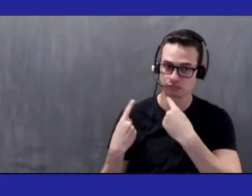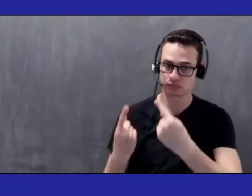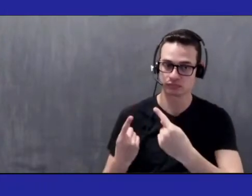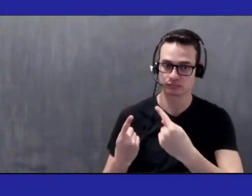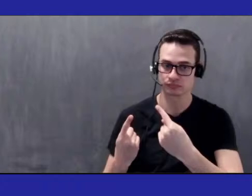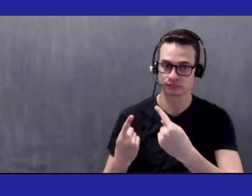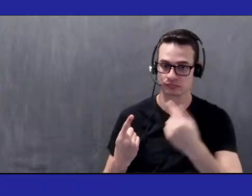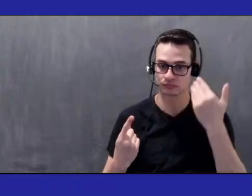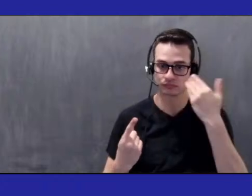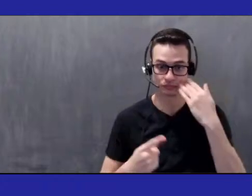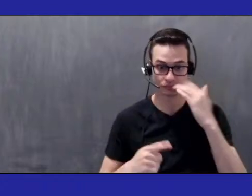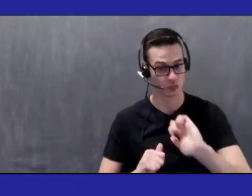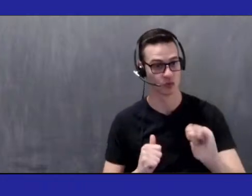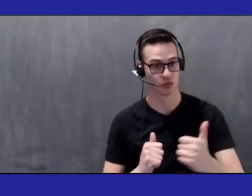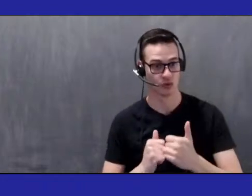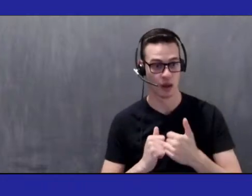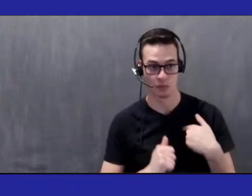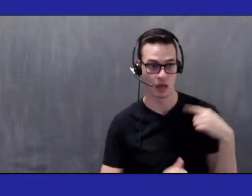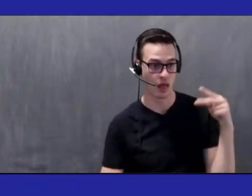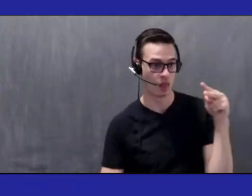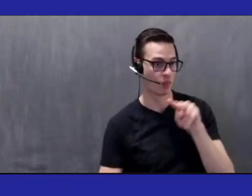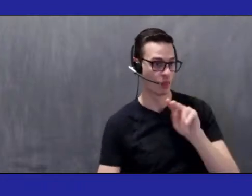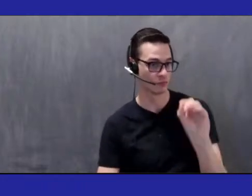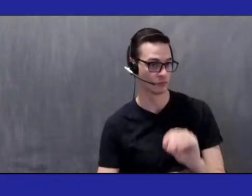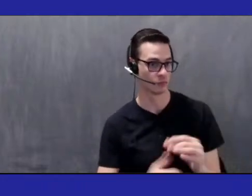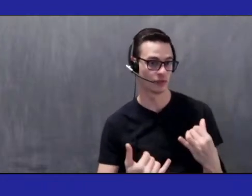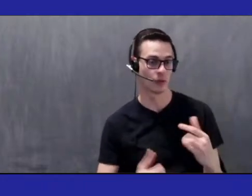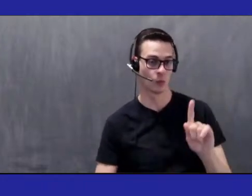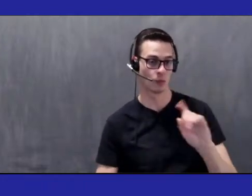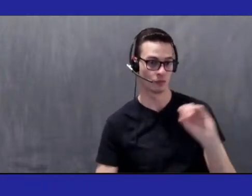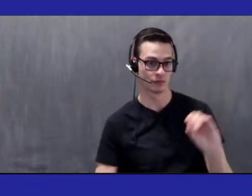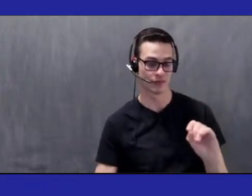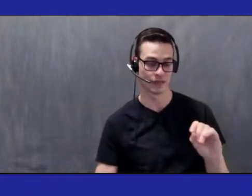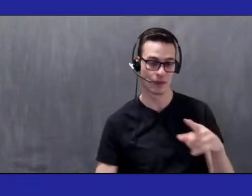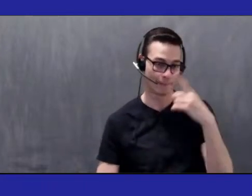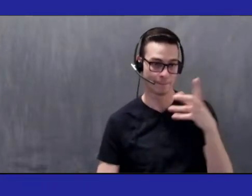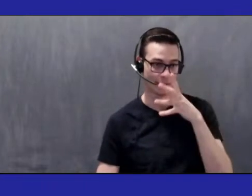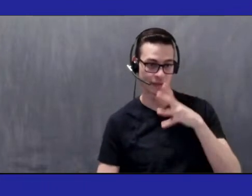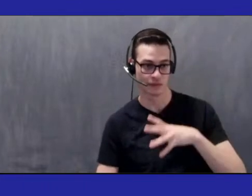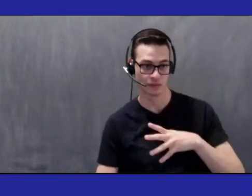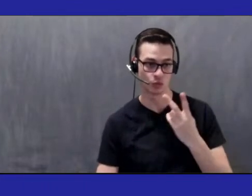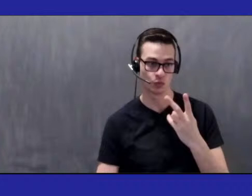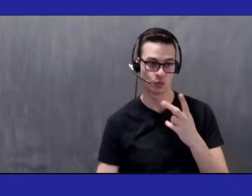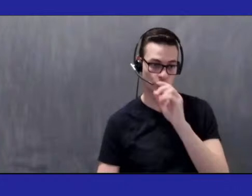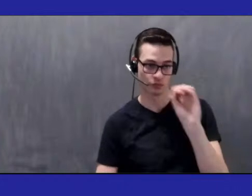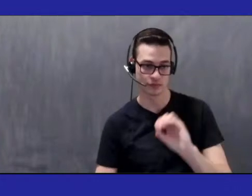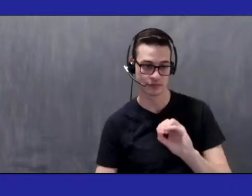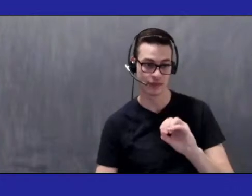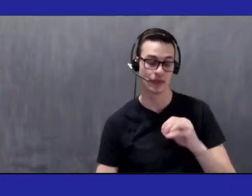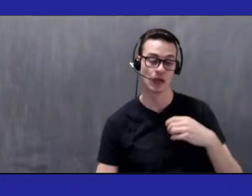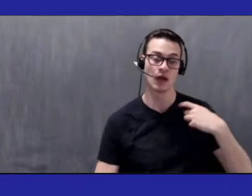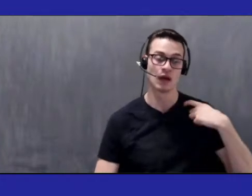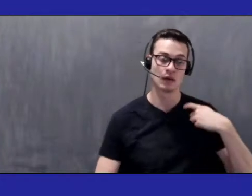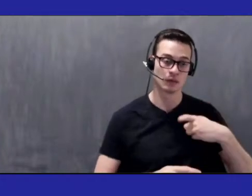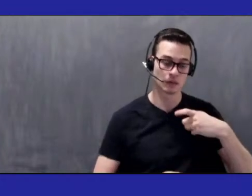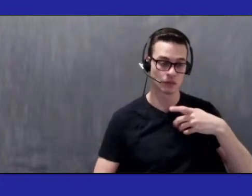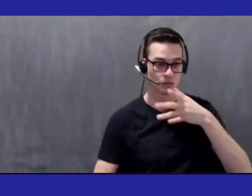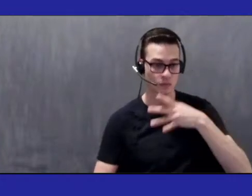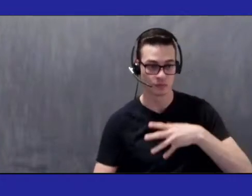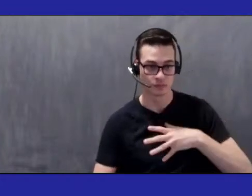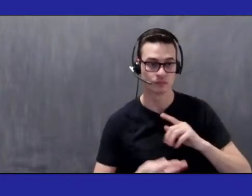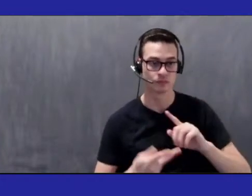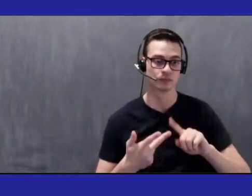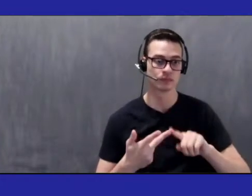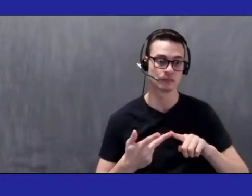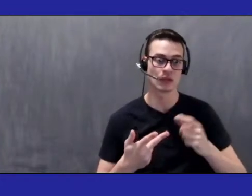I know it's a challenge. I'm looking at the percentage, 1% Black female, 2% Hispanic female, 11%